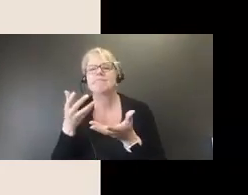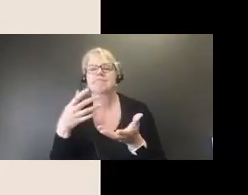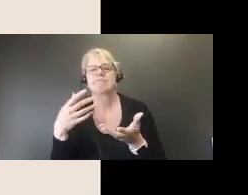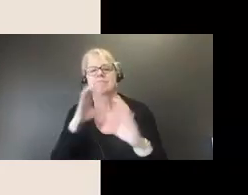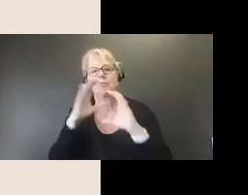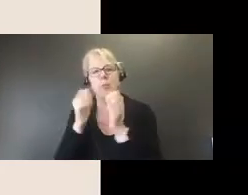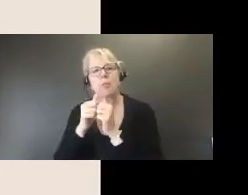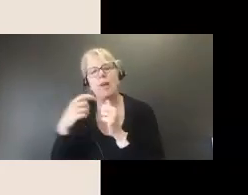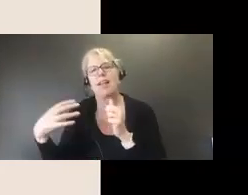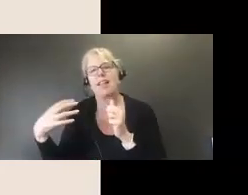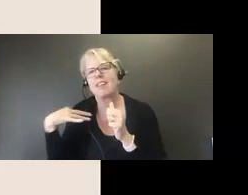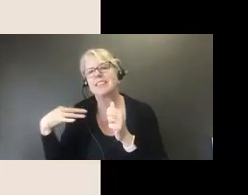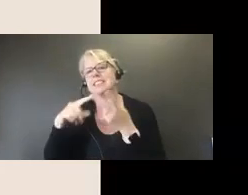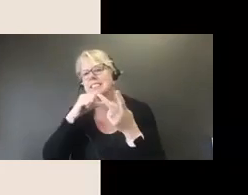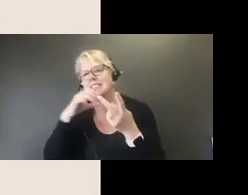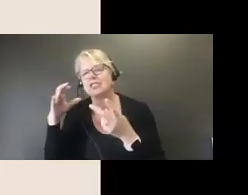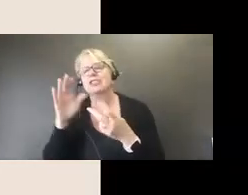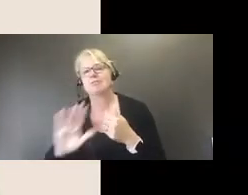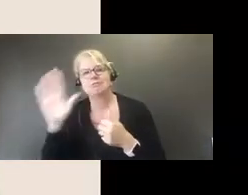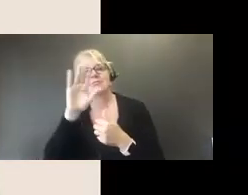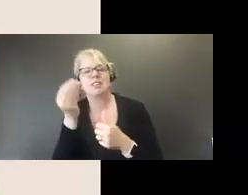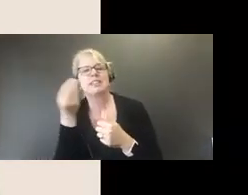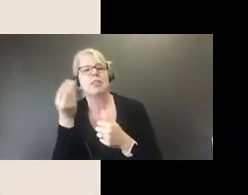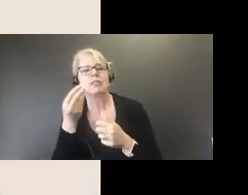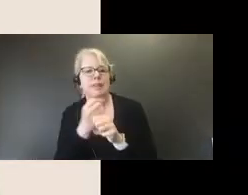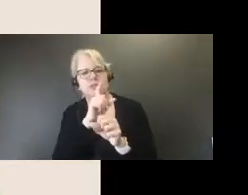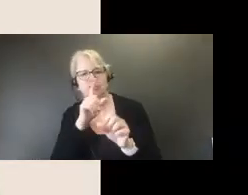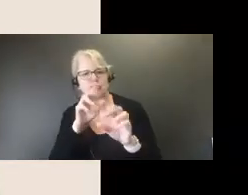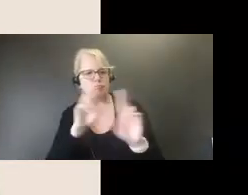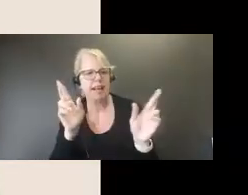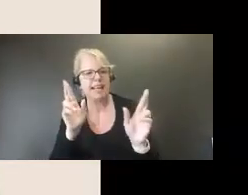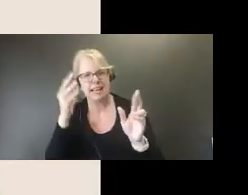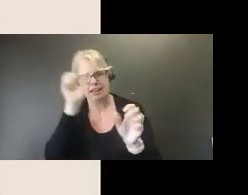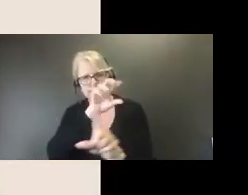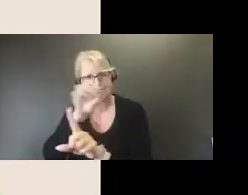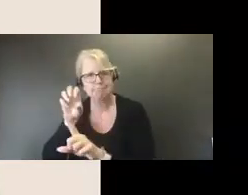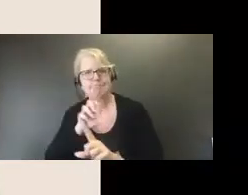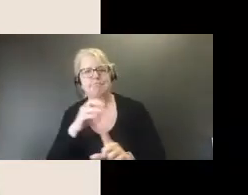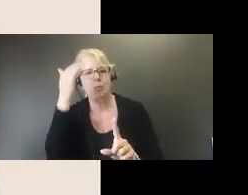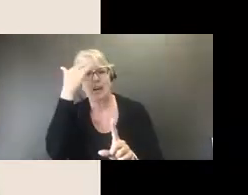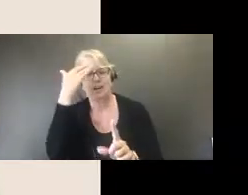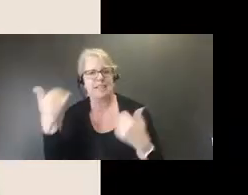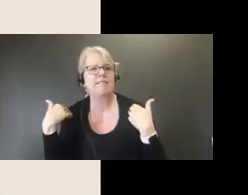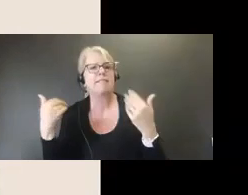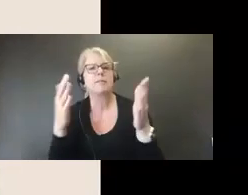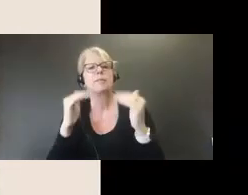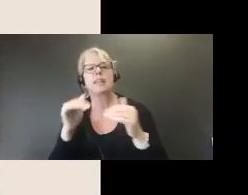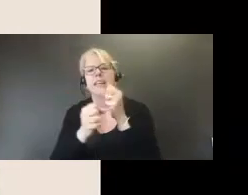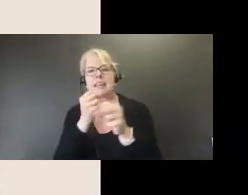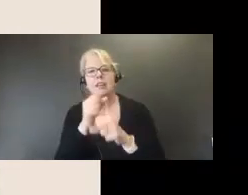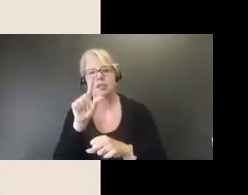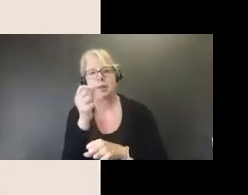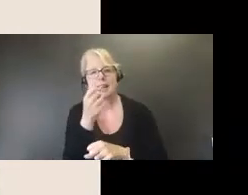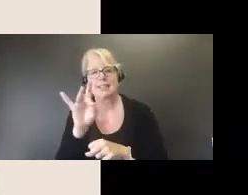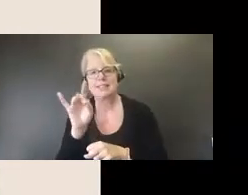Prevention Ontario. So we also crossed into making sure that folks had that awareness. 2018, 2019, so